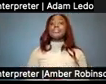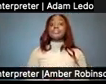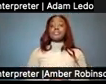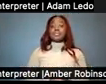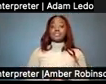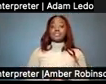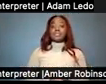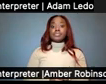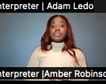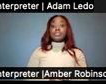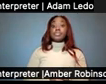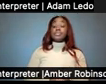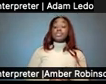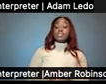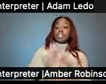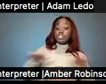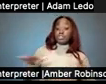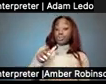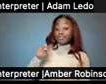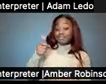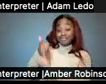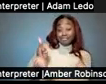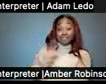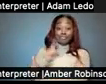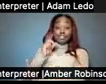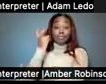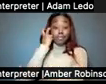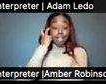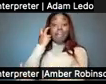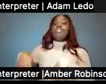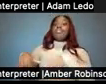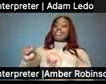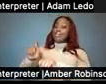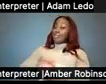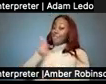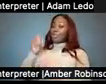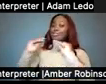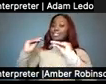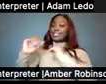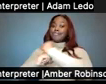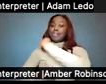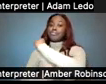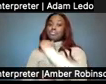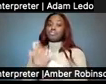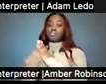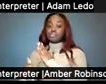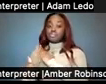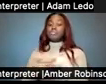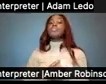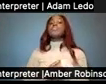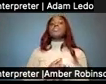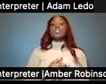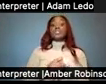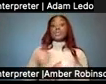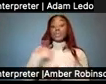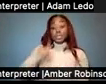children who are deafblind take longer to teach these foundational skills. And so